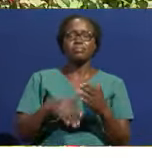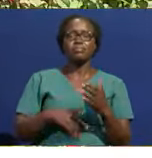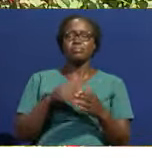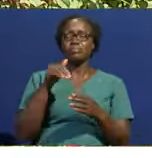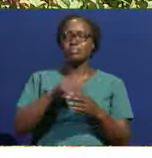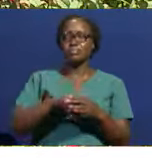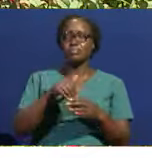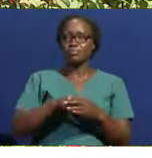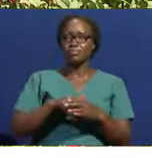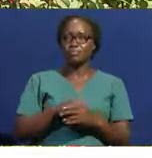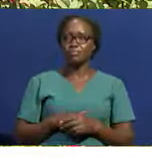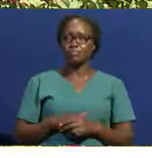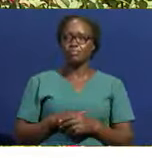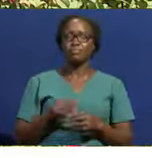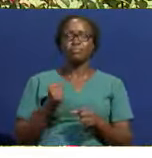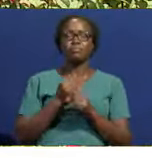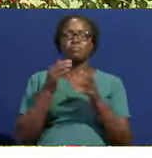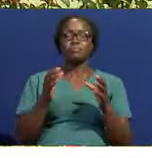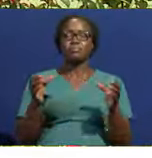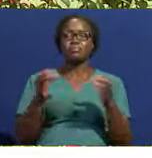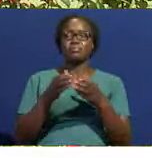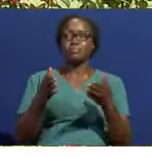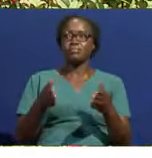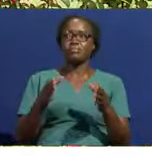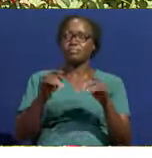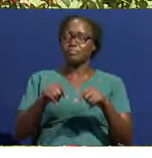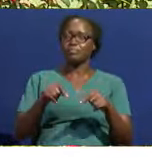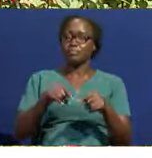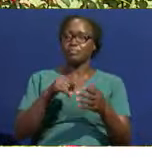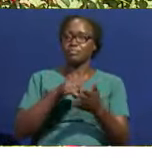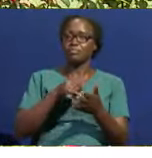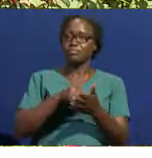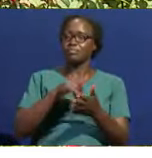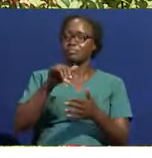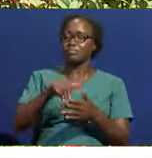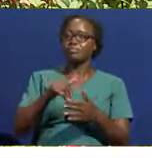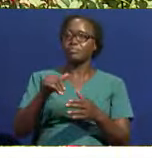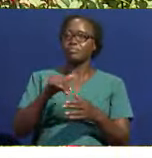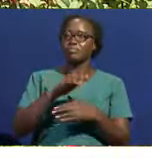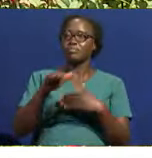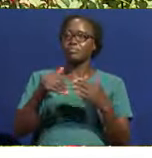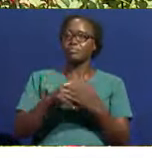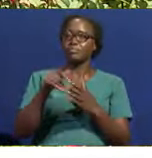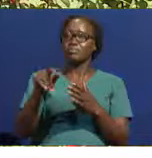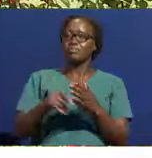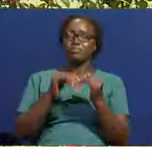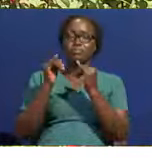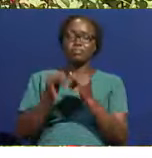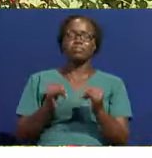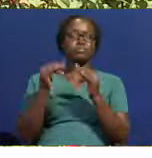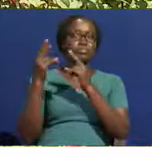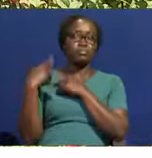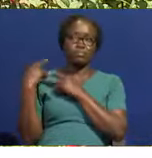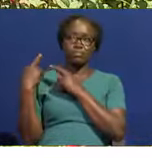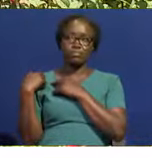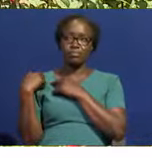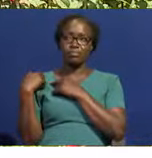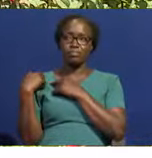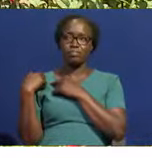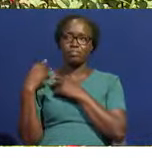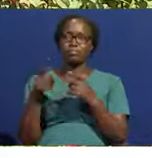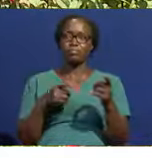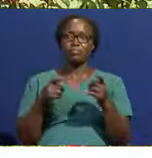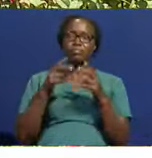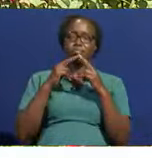included. The stakeholders gathered here today have insisted that everyone needs to play their individual responsibility in